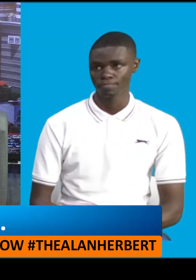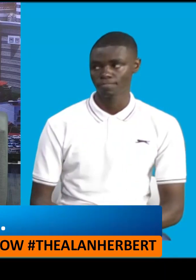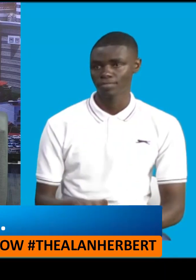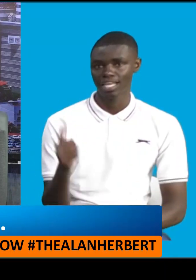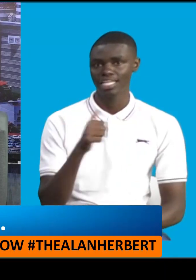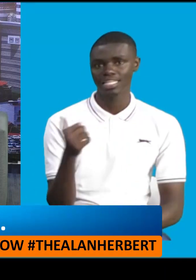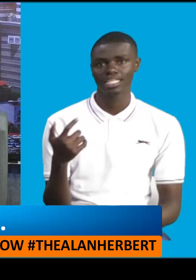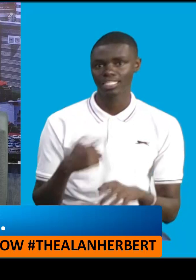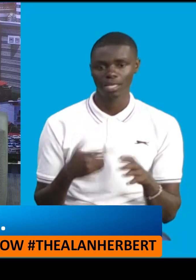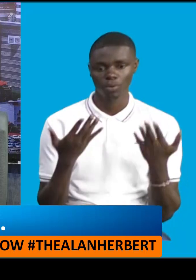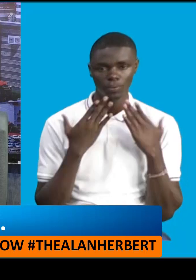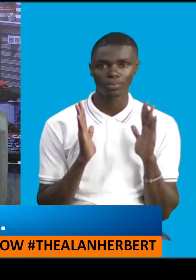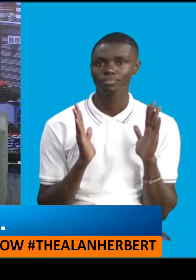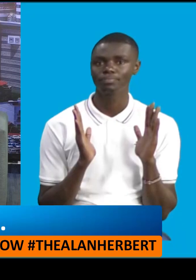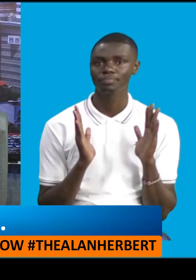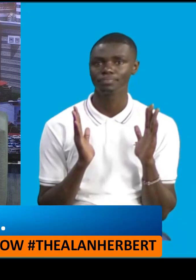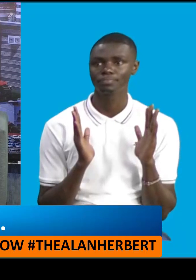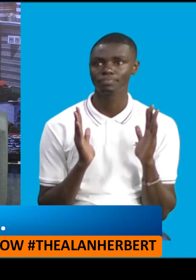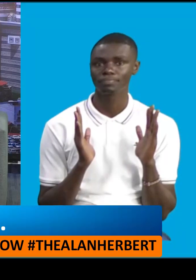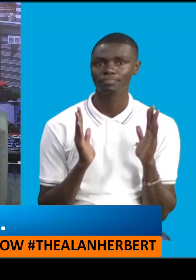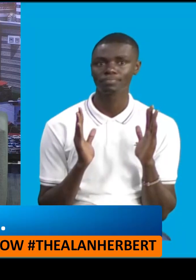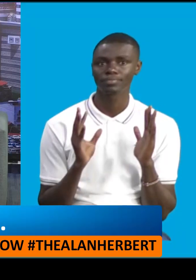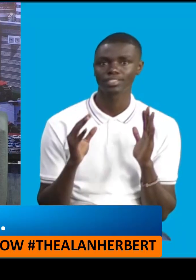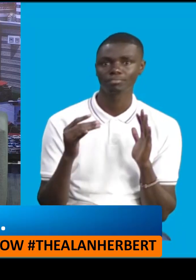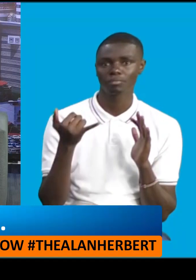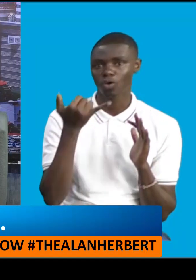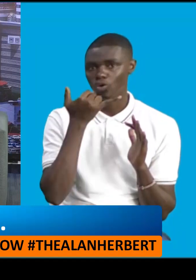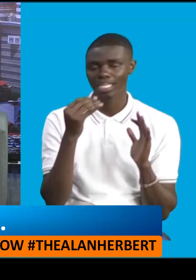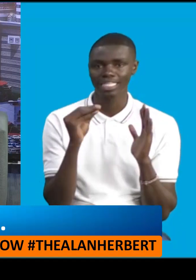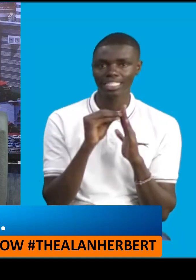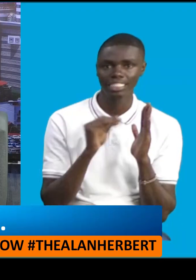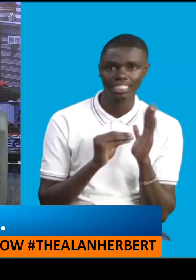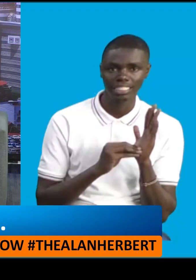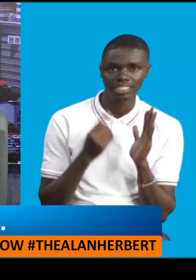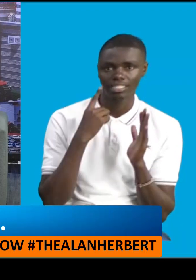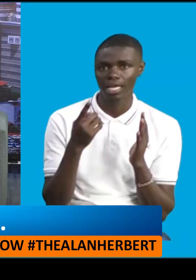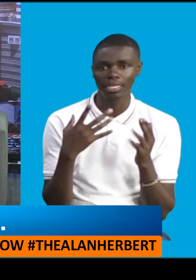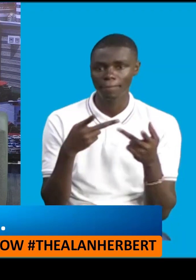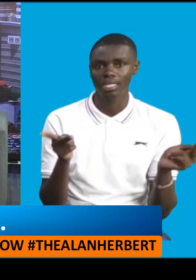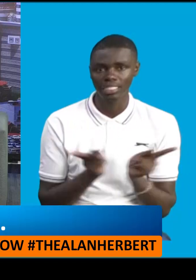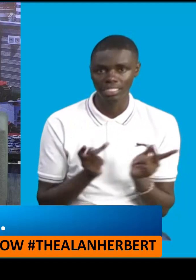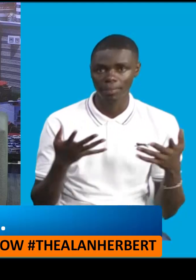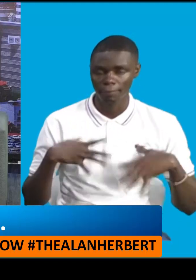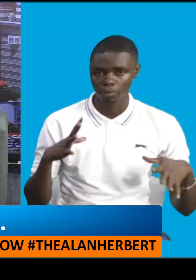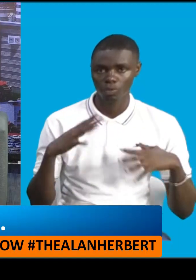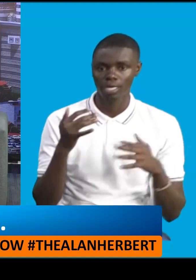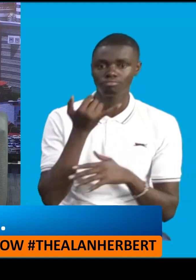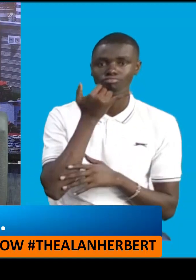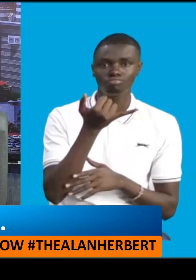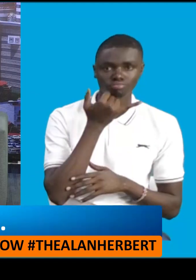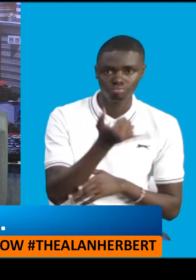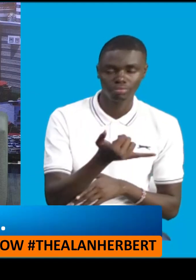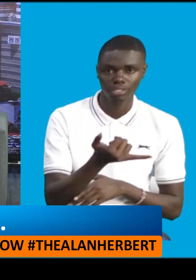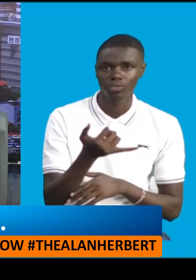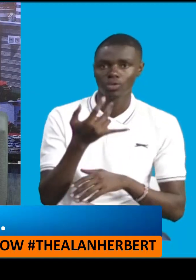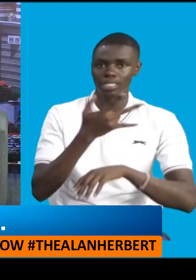Contact details as we wind up completely. Contact details for avenues that people can use to reach